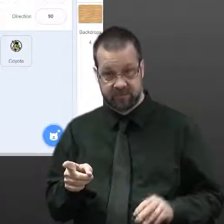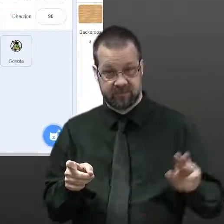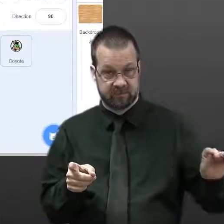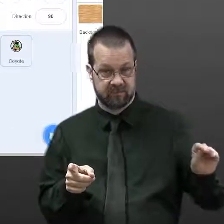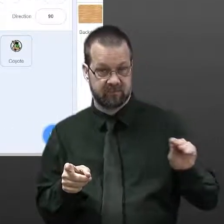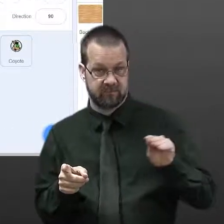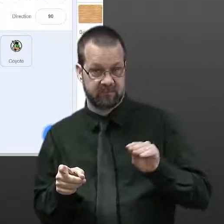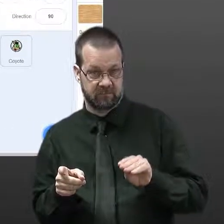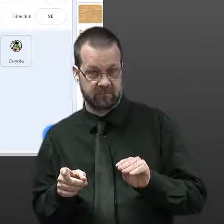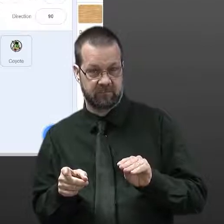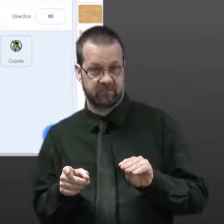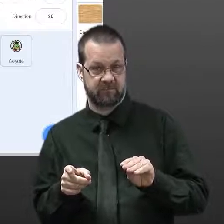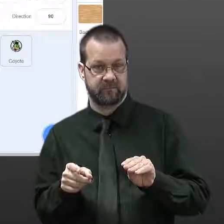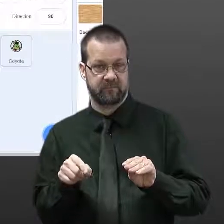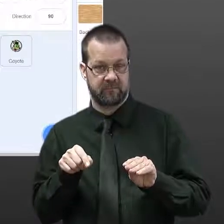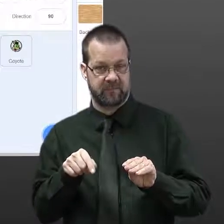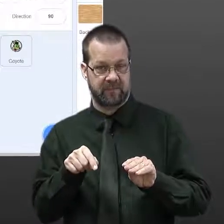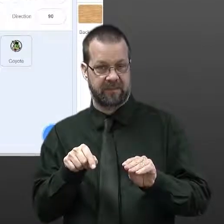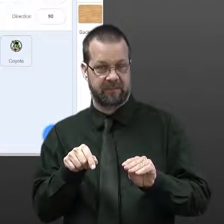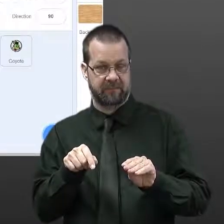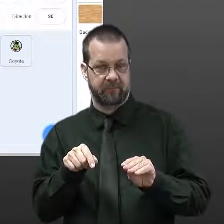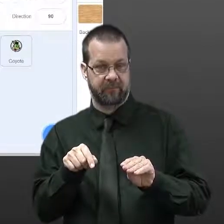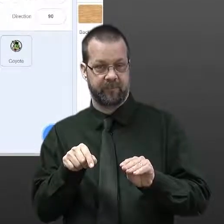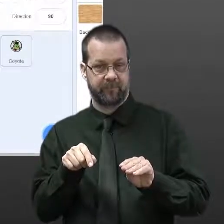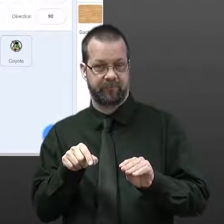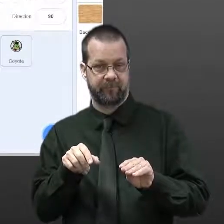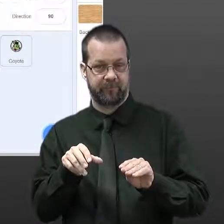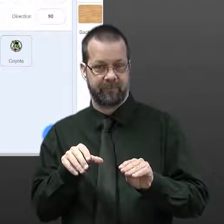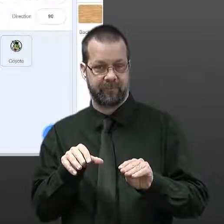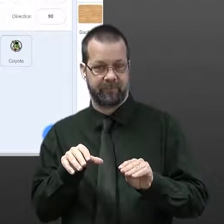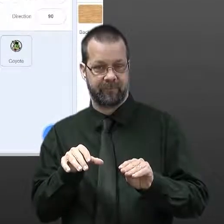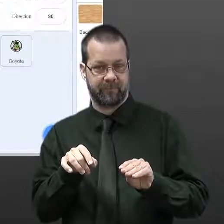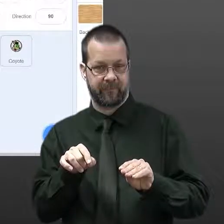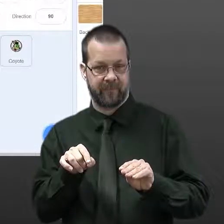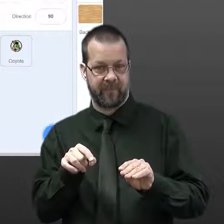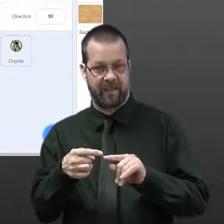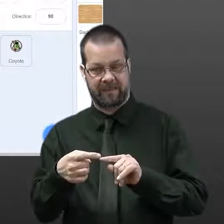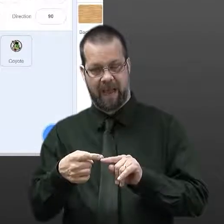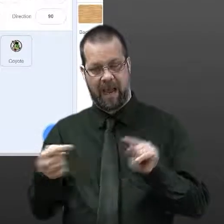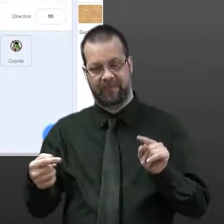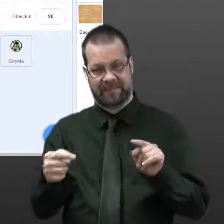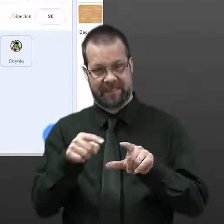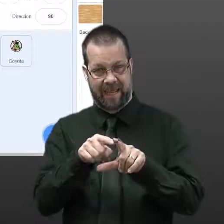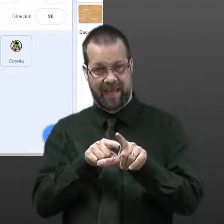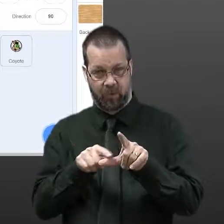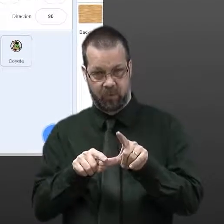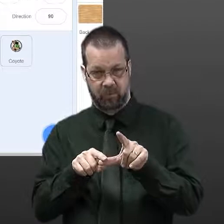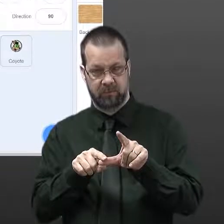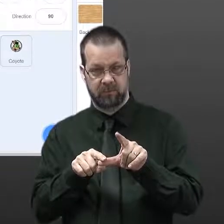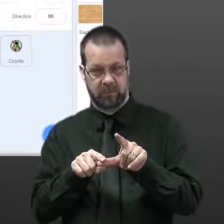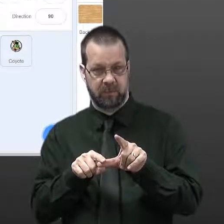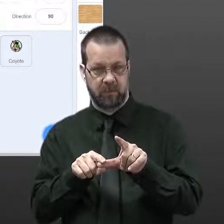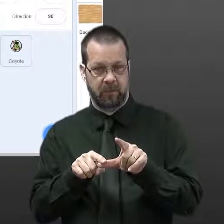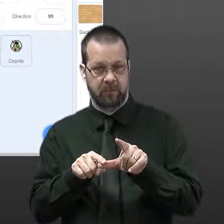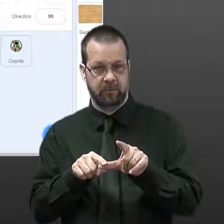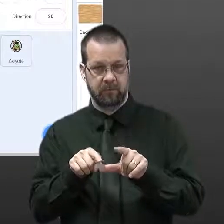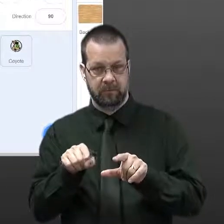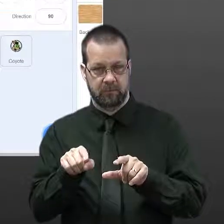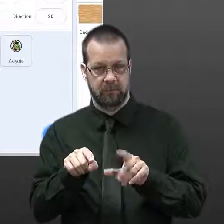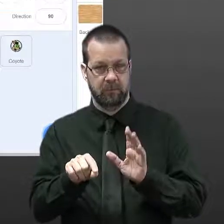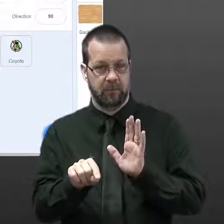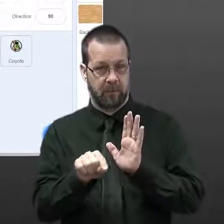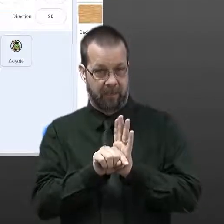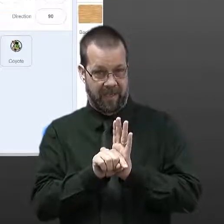direction. So this just has to be a direction that's kind of in the opposite angle. I'm going to